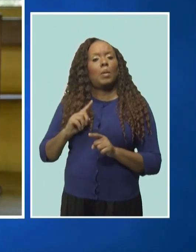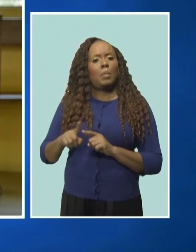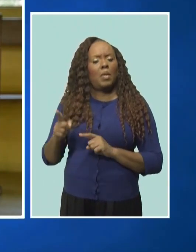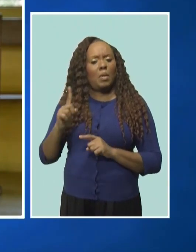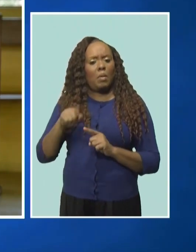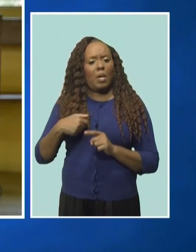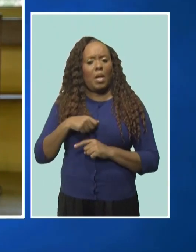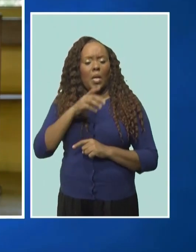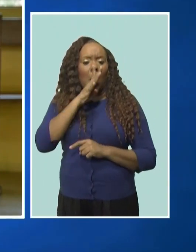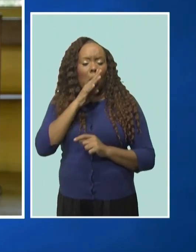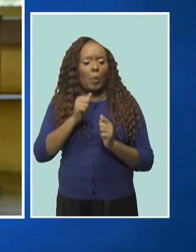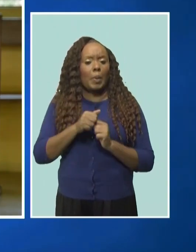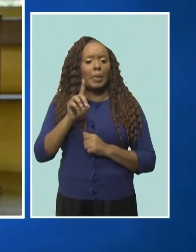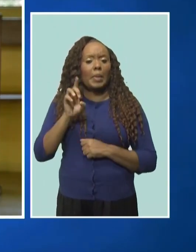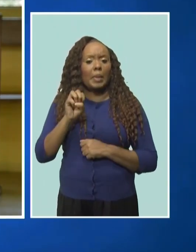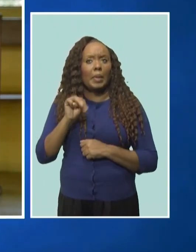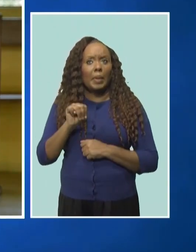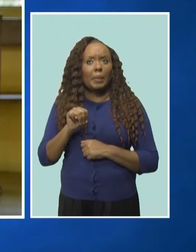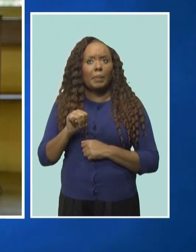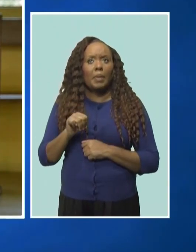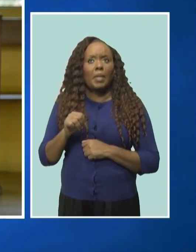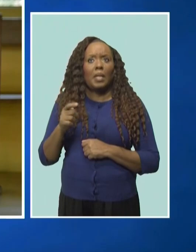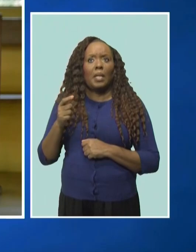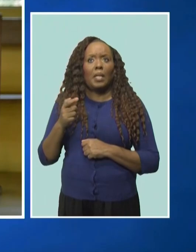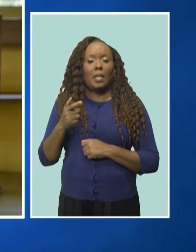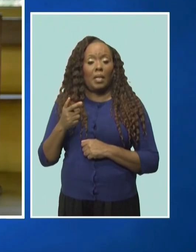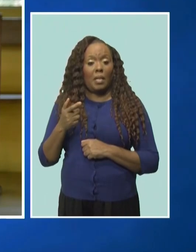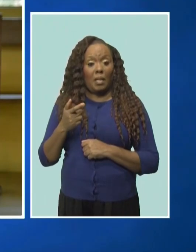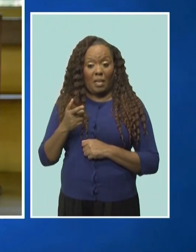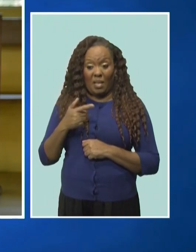I'm talking with the EM and I'm not going to get in an accident?